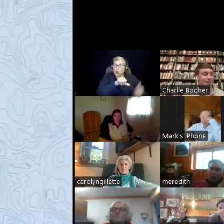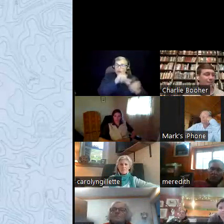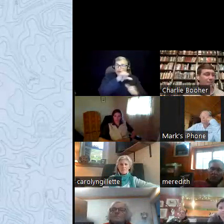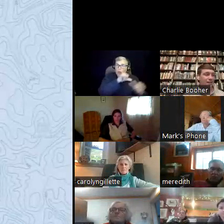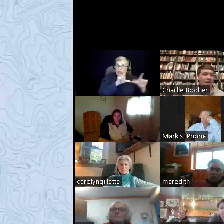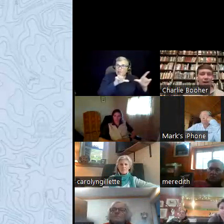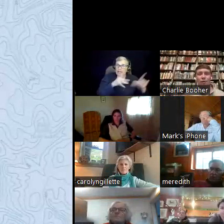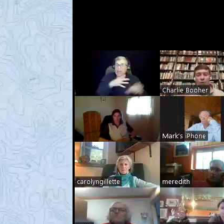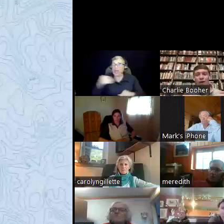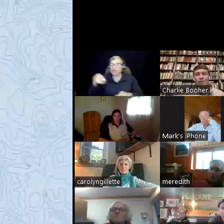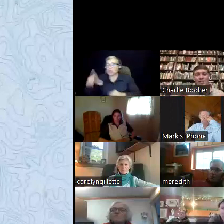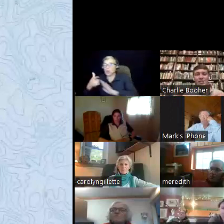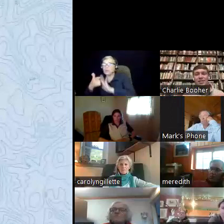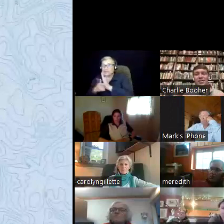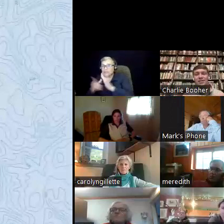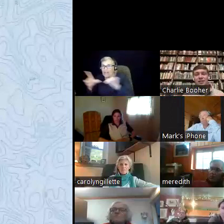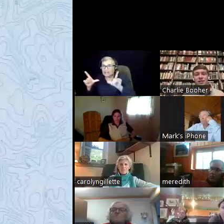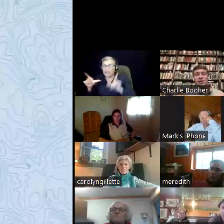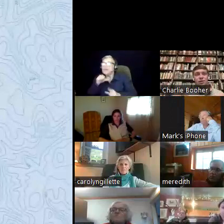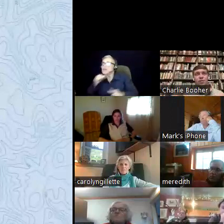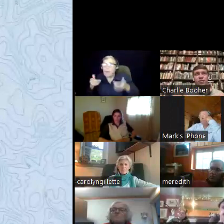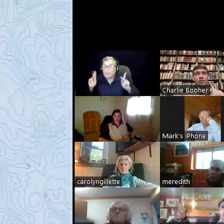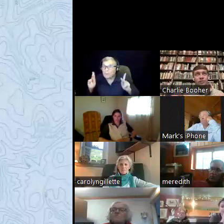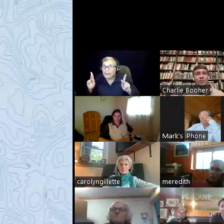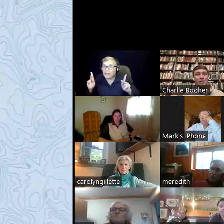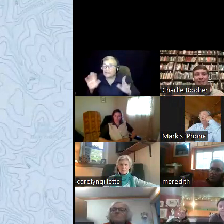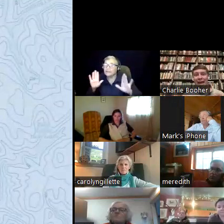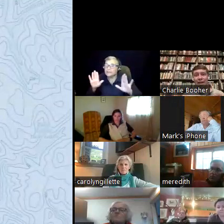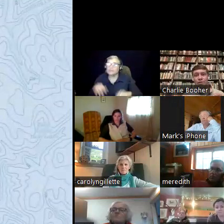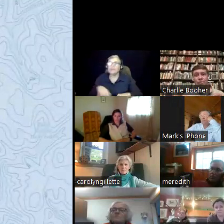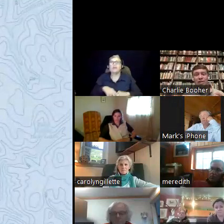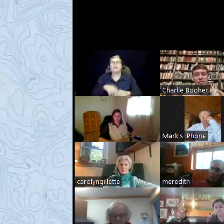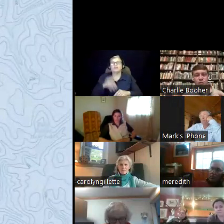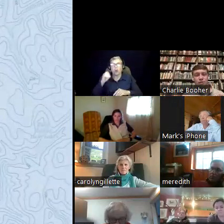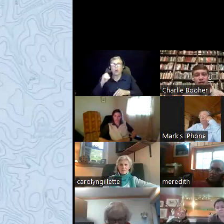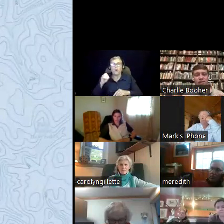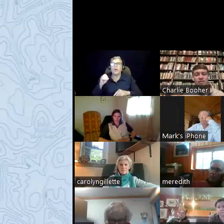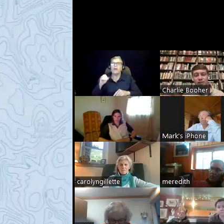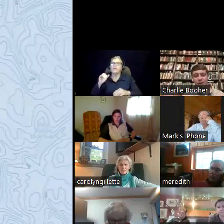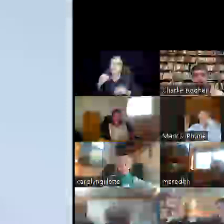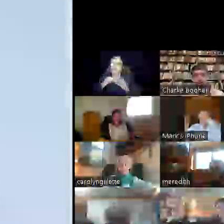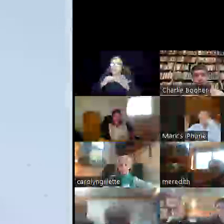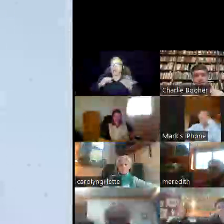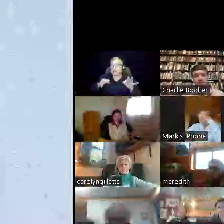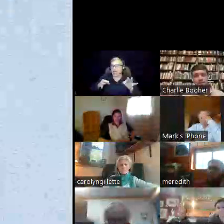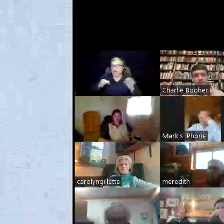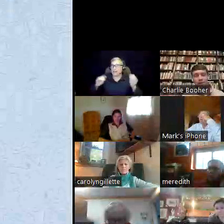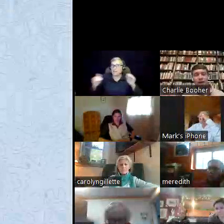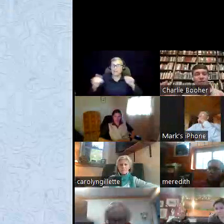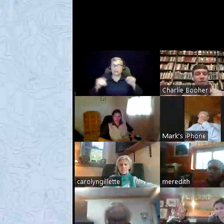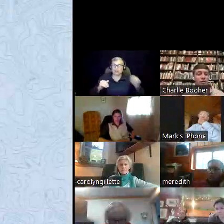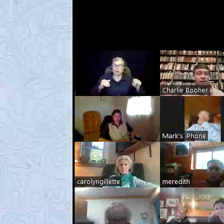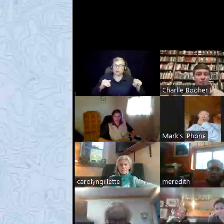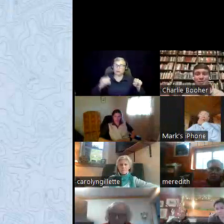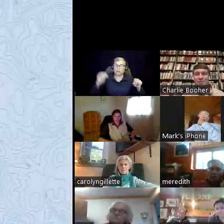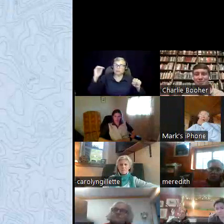legal license. And what we often see is there's a lag between social license and legal license.